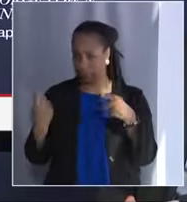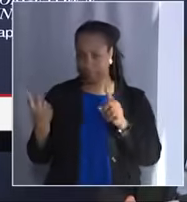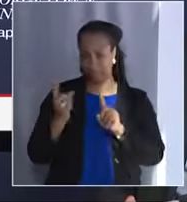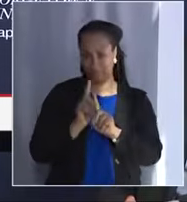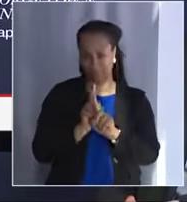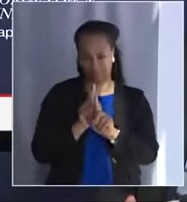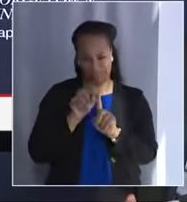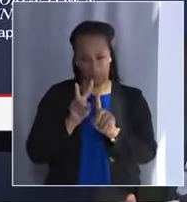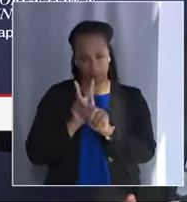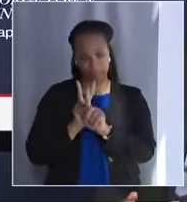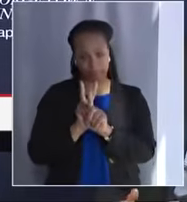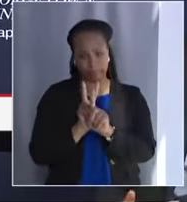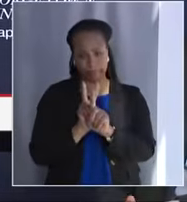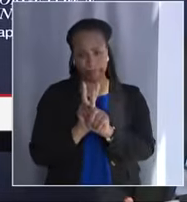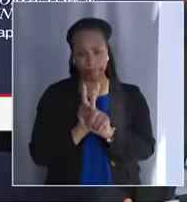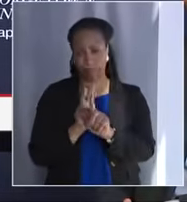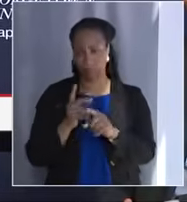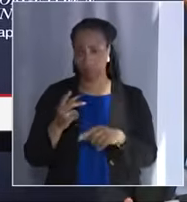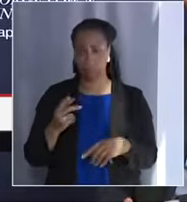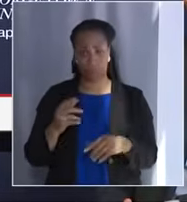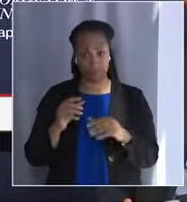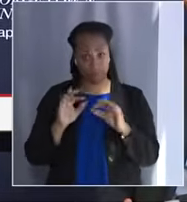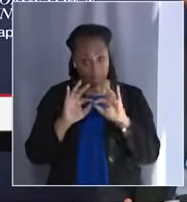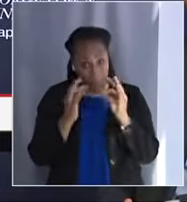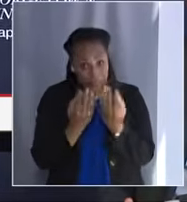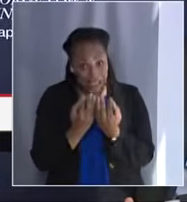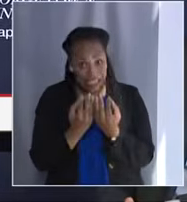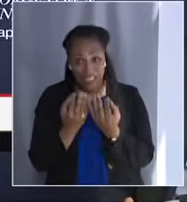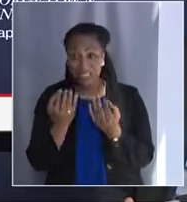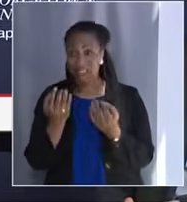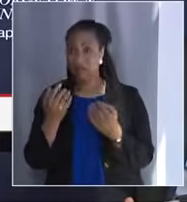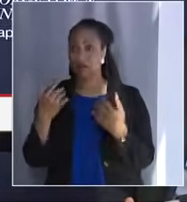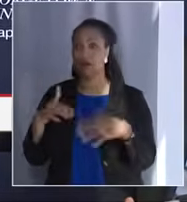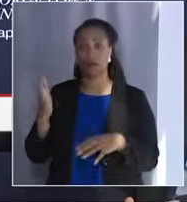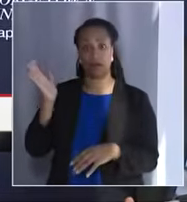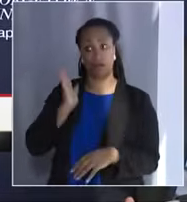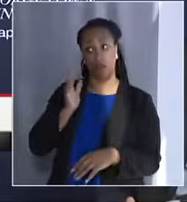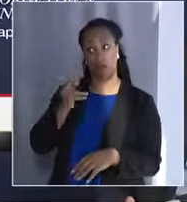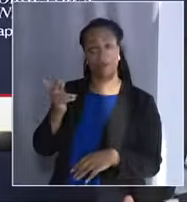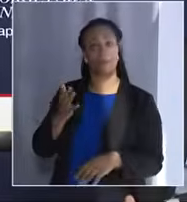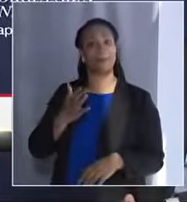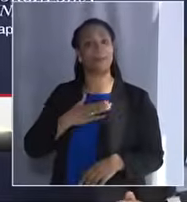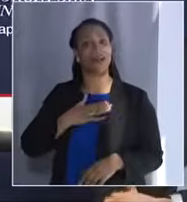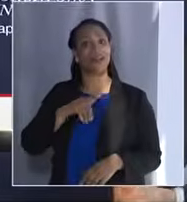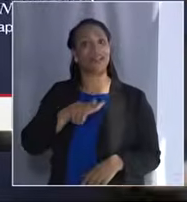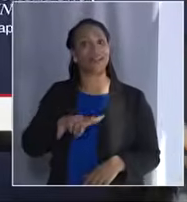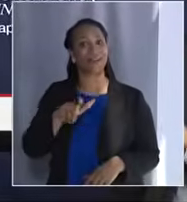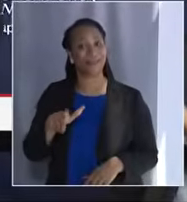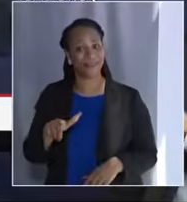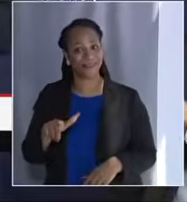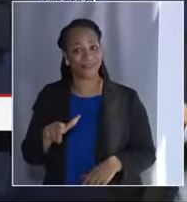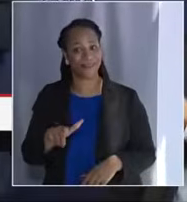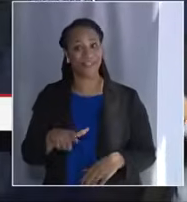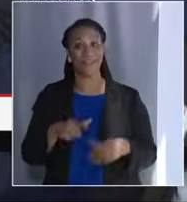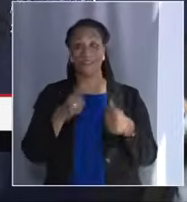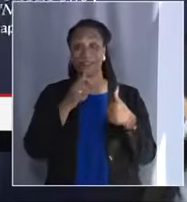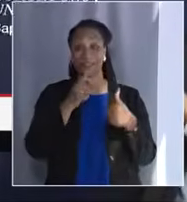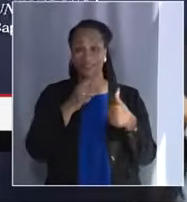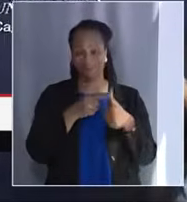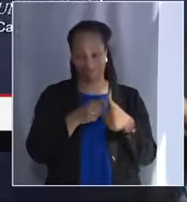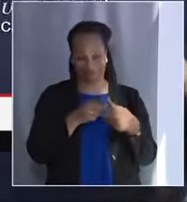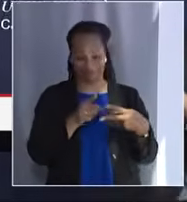decades. The focused and indefatigable Mayor of the District of Columbia, Muriel Bowser.